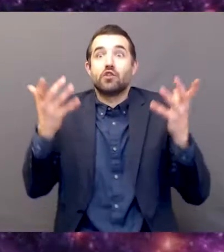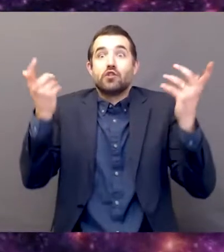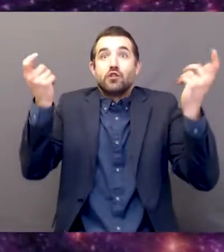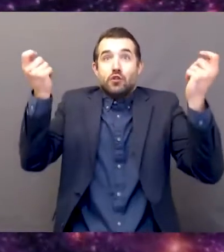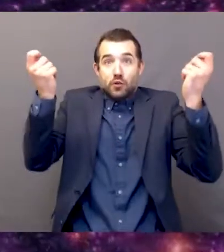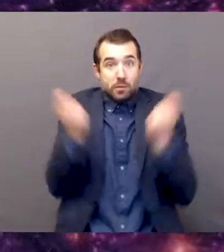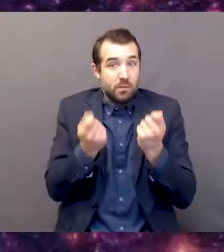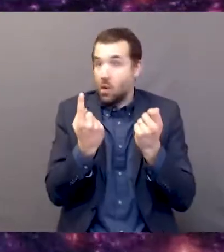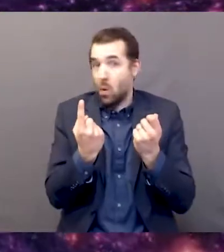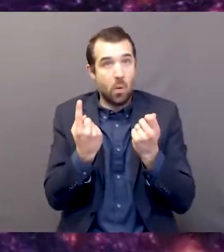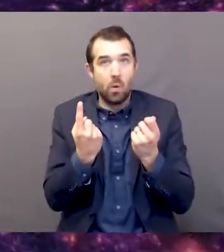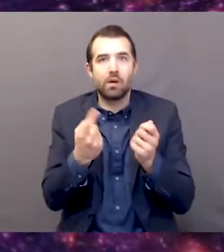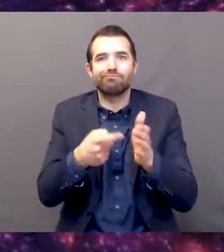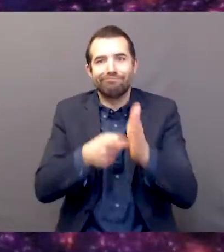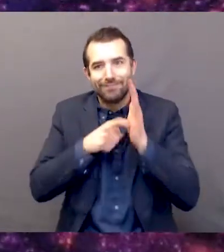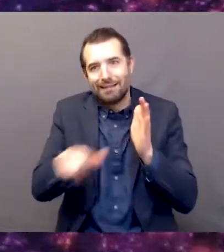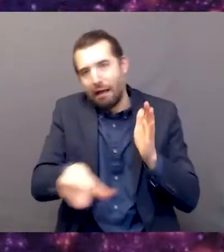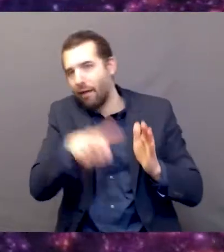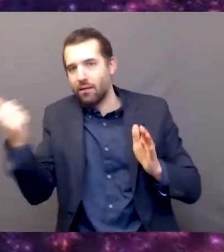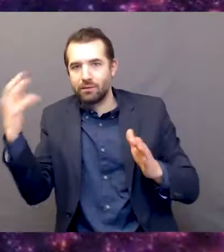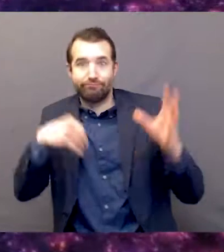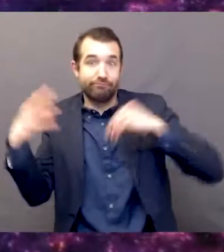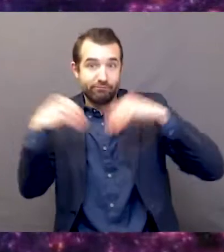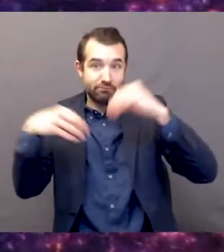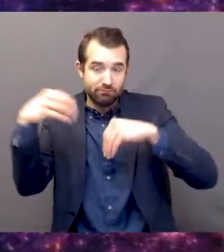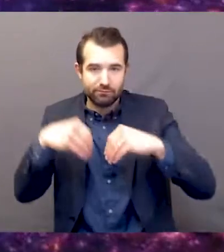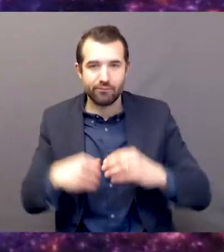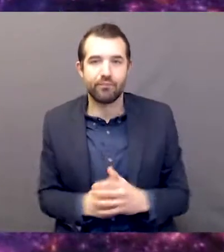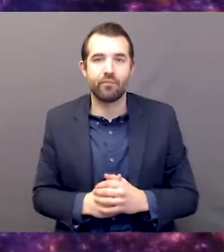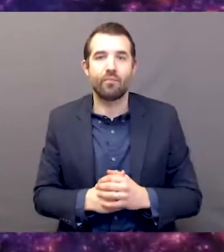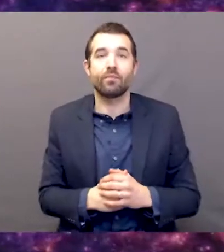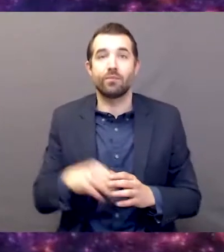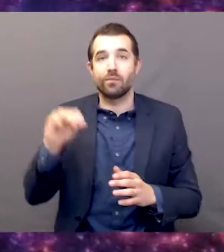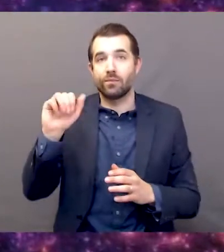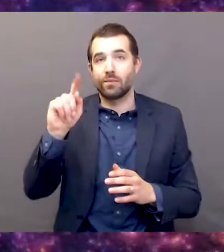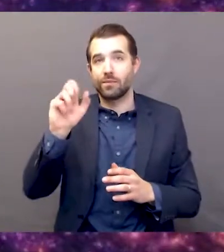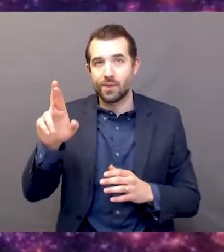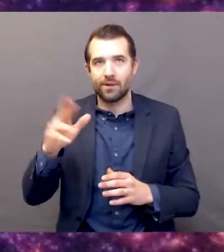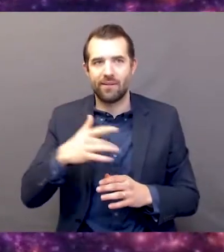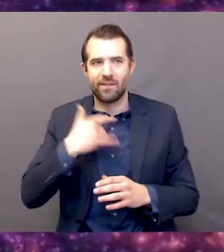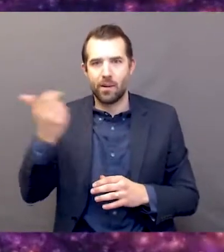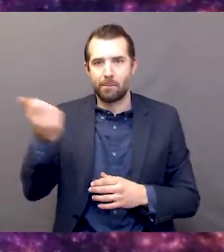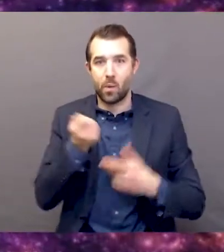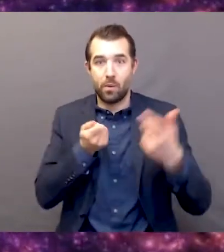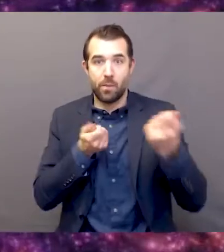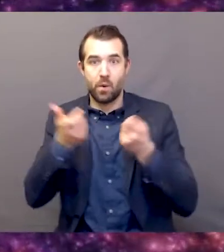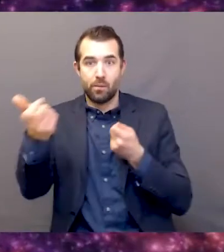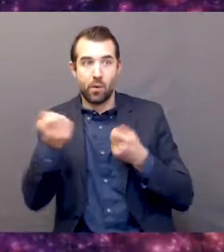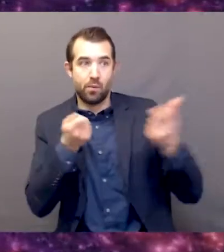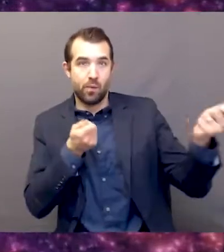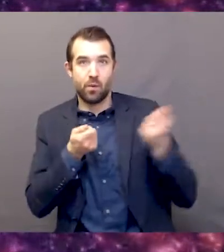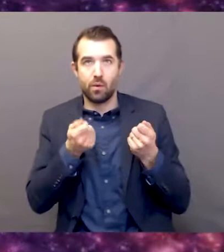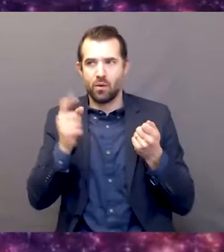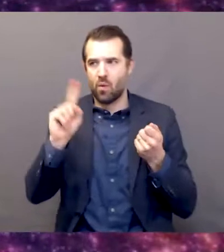here to amplify the fluctuations that are revealed in the microwave background. The matter feels the gravitational pull from places where the density